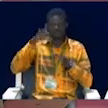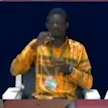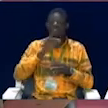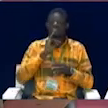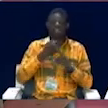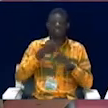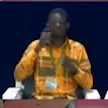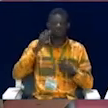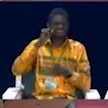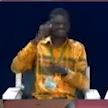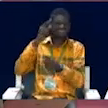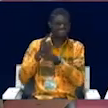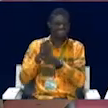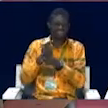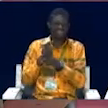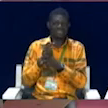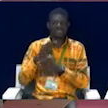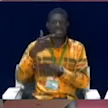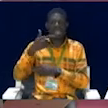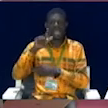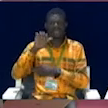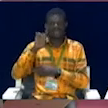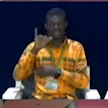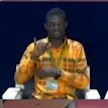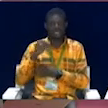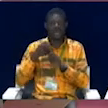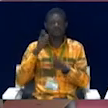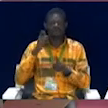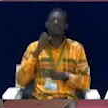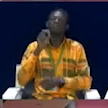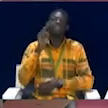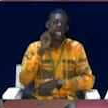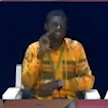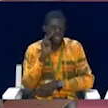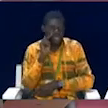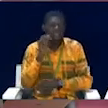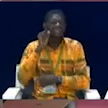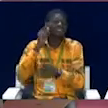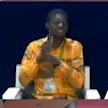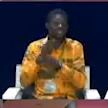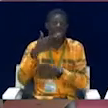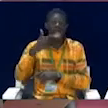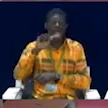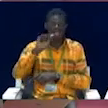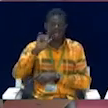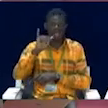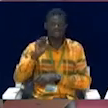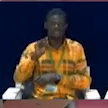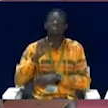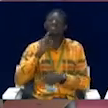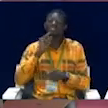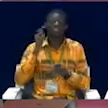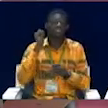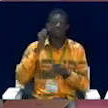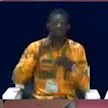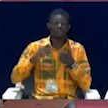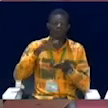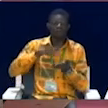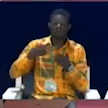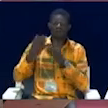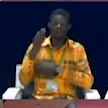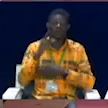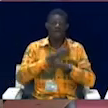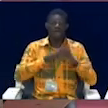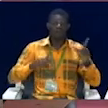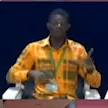from Sister Gladys from Nigeria. Sister Gladys is testifying to the glory of the Lord. The